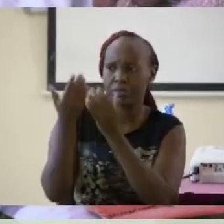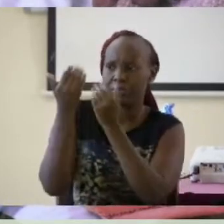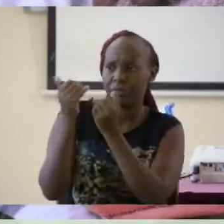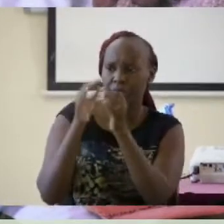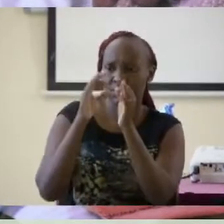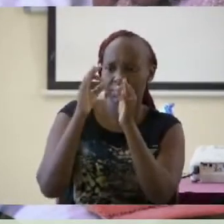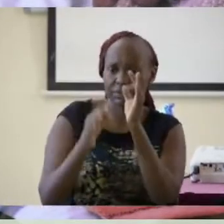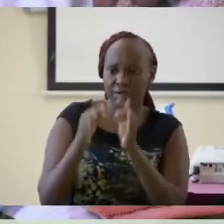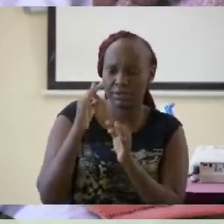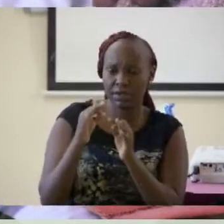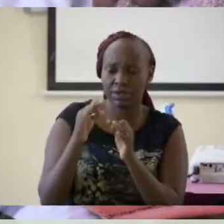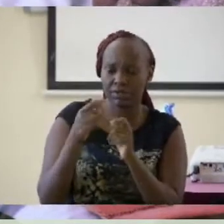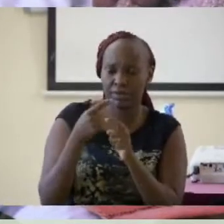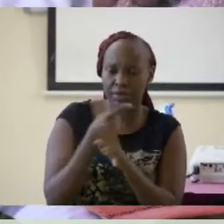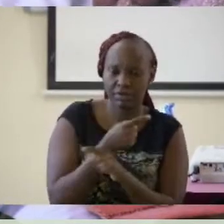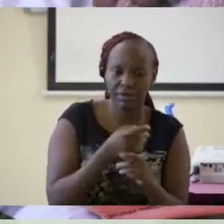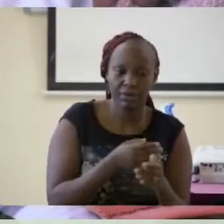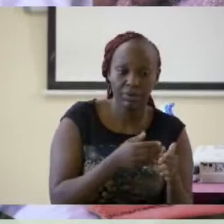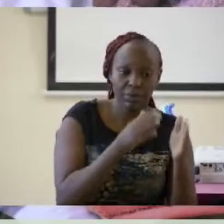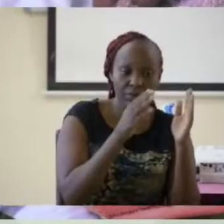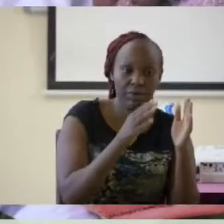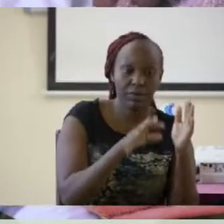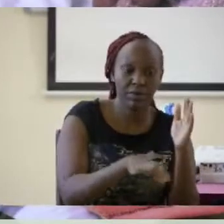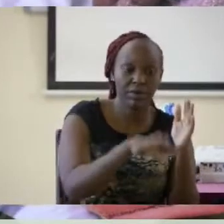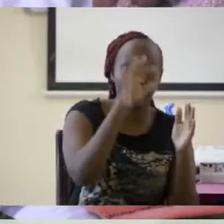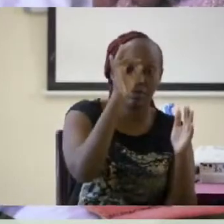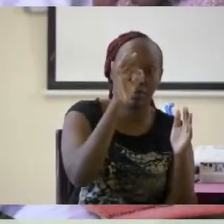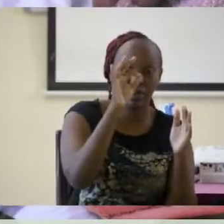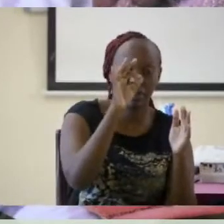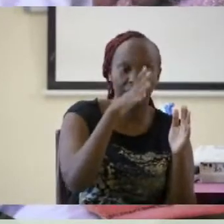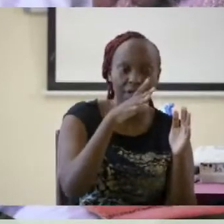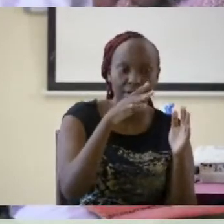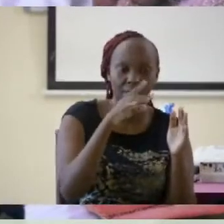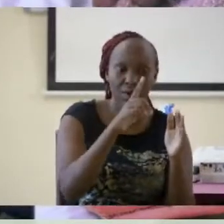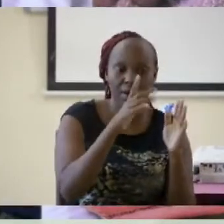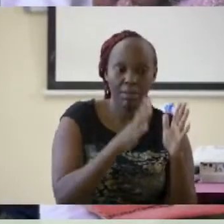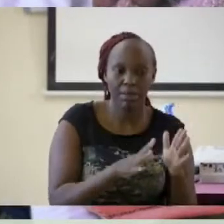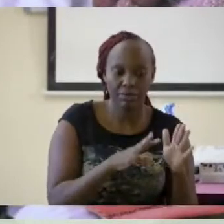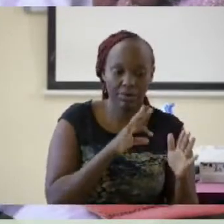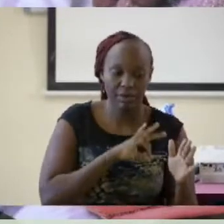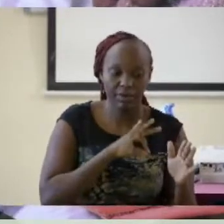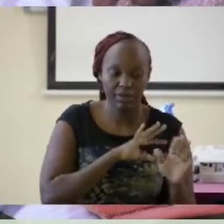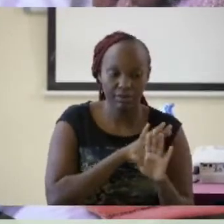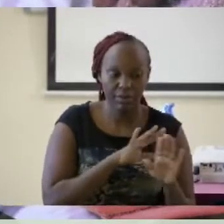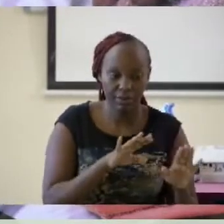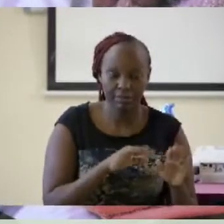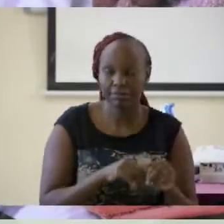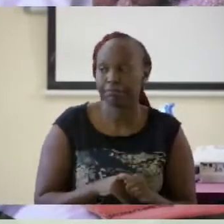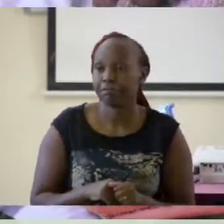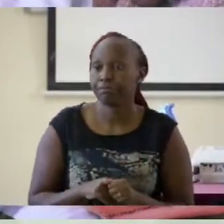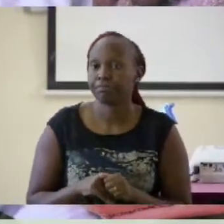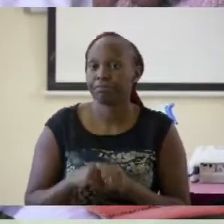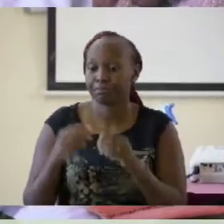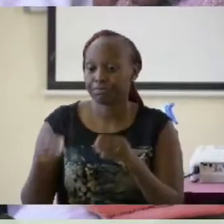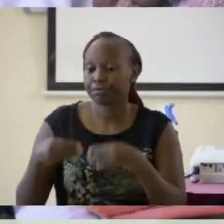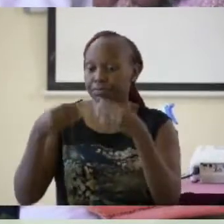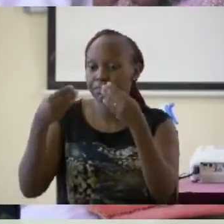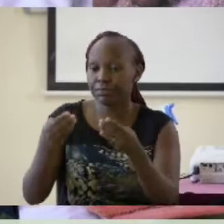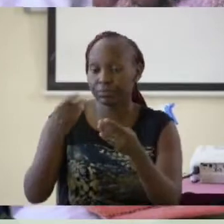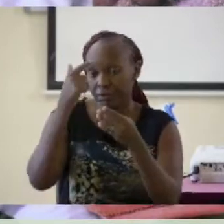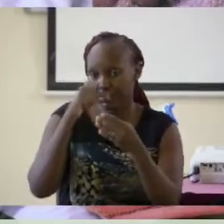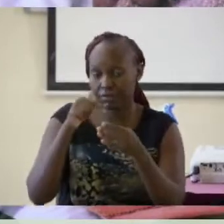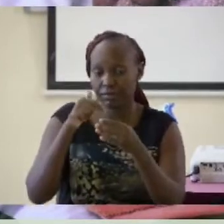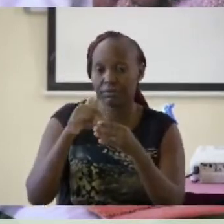through the alternative justice system, we'll just find it is a monopoly. And then another thing is we should provide a policy to guide